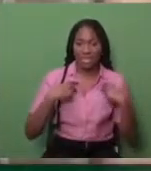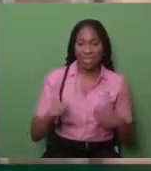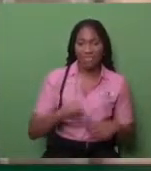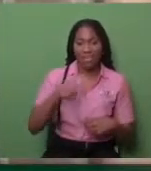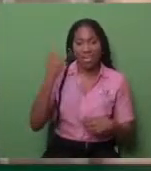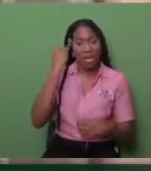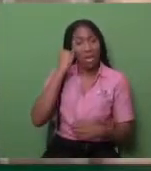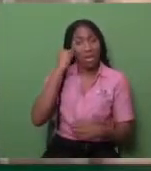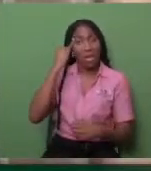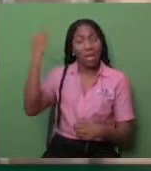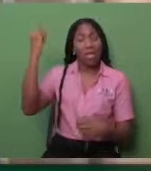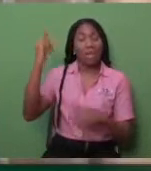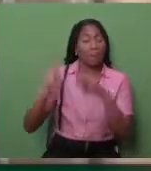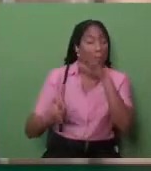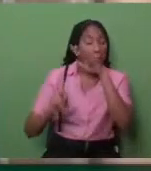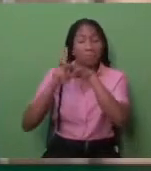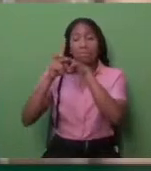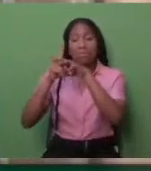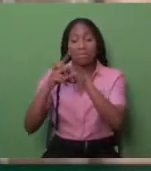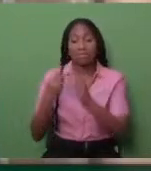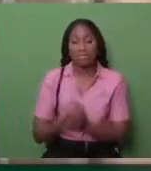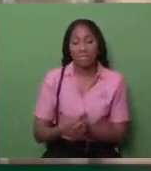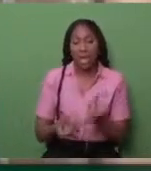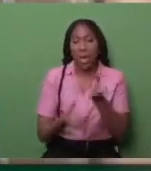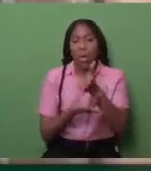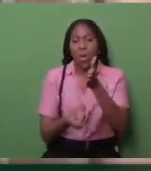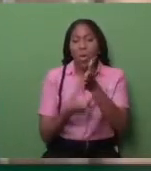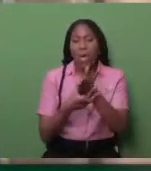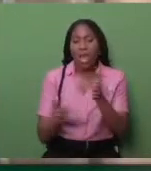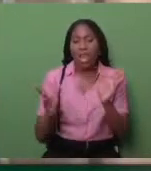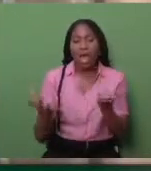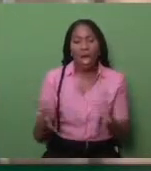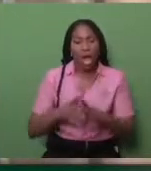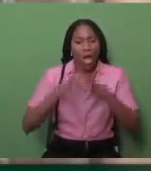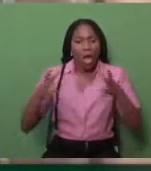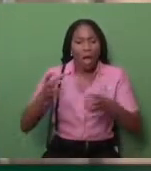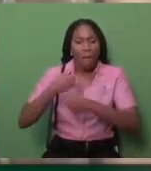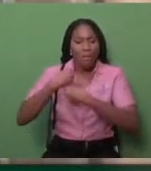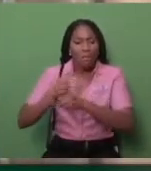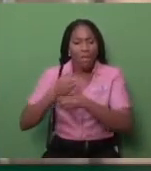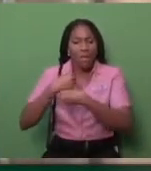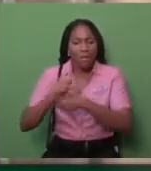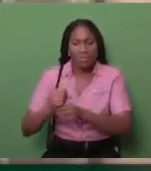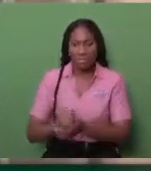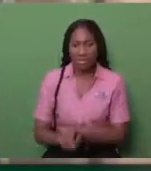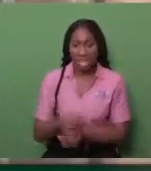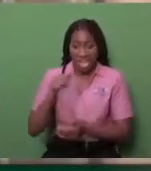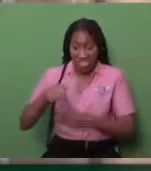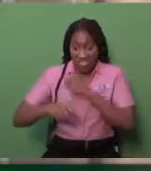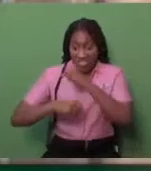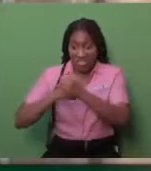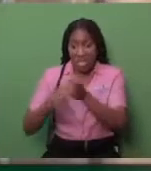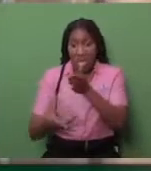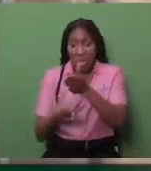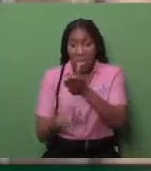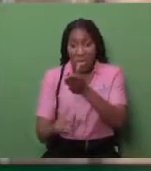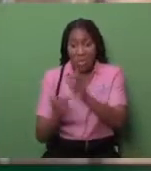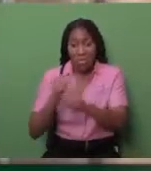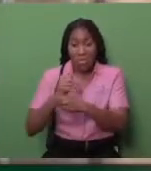figure. The government has carried oil production to its lowest since 1950s.